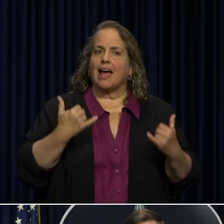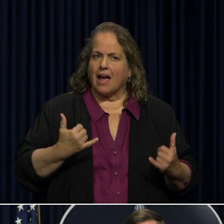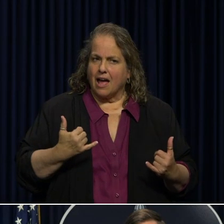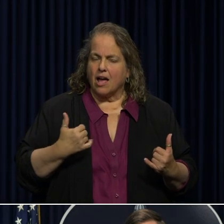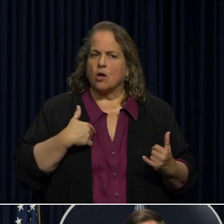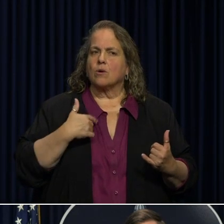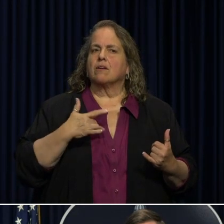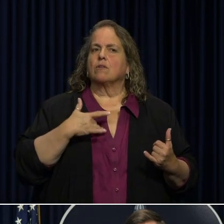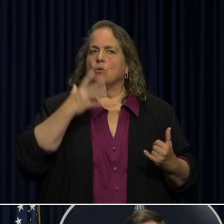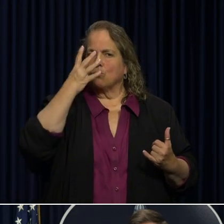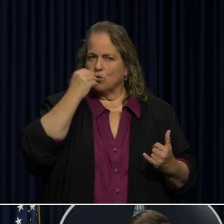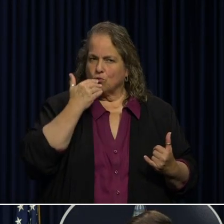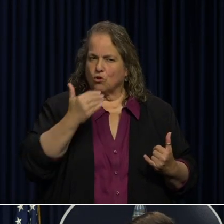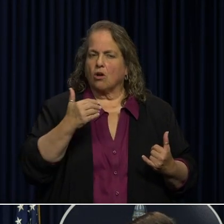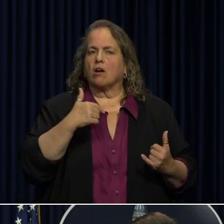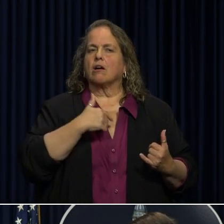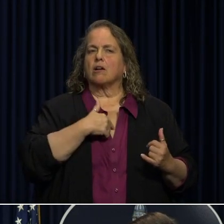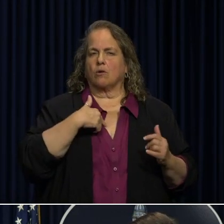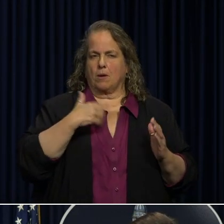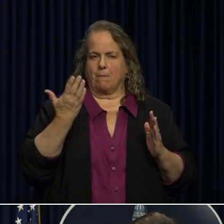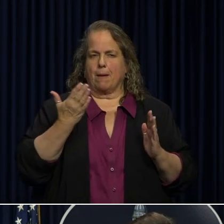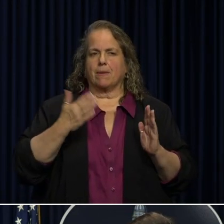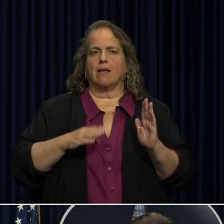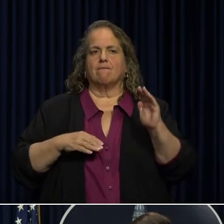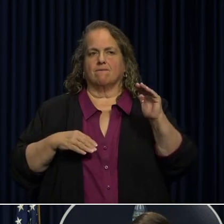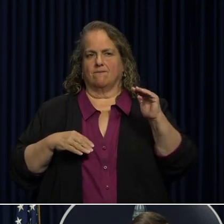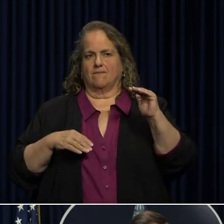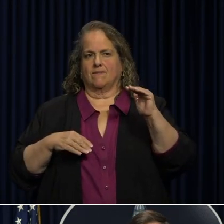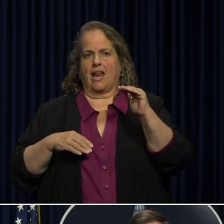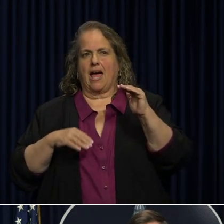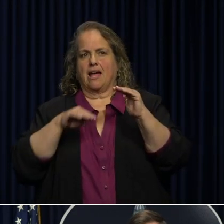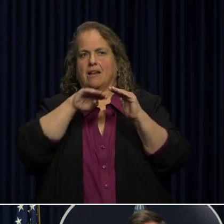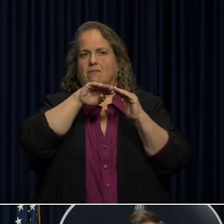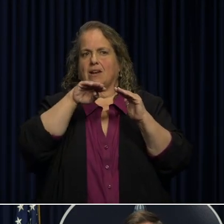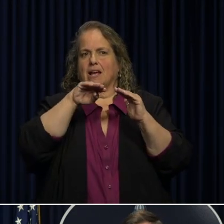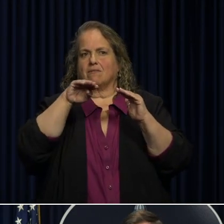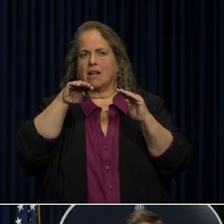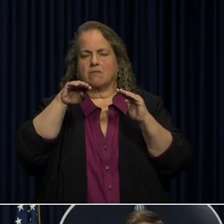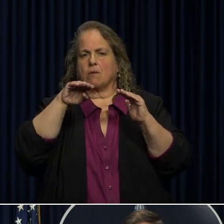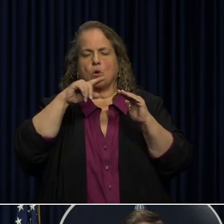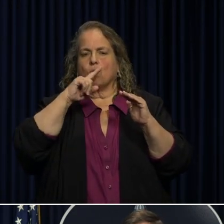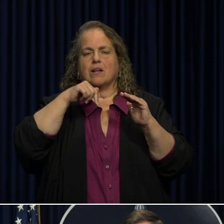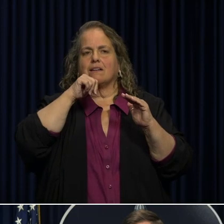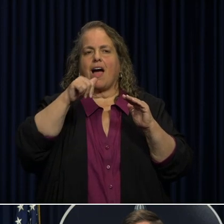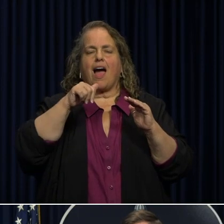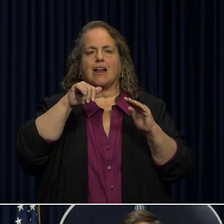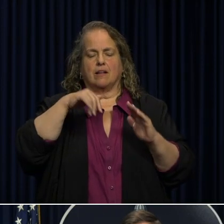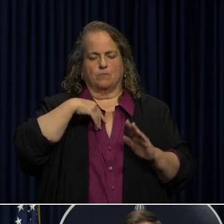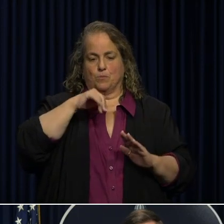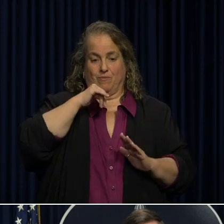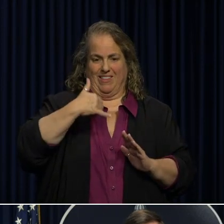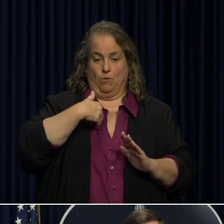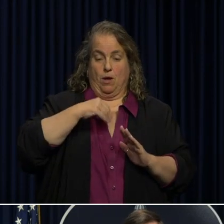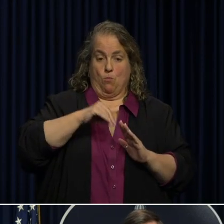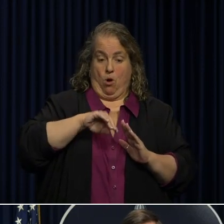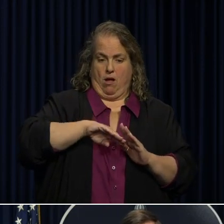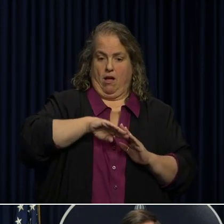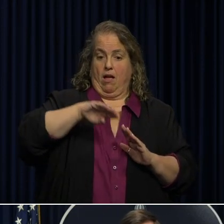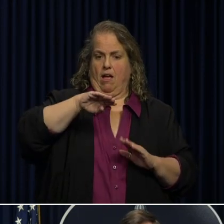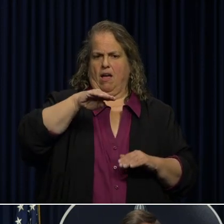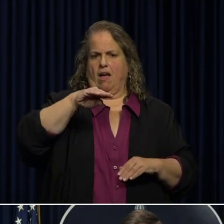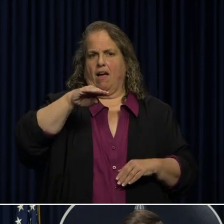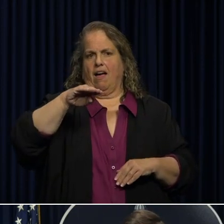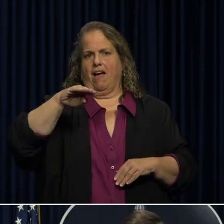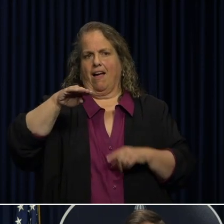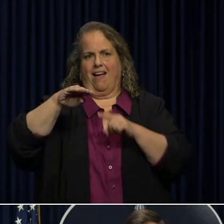only flattened the curve, but that as opposed to a regular curve, that we are more at a plateau. I think I said the other